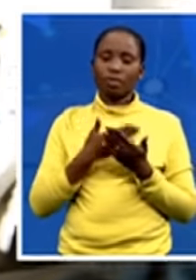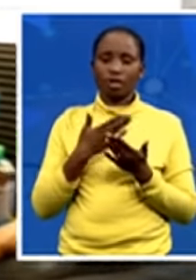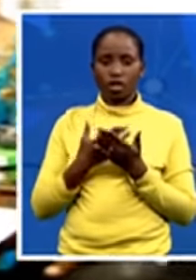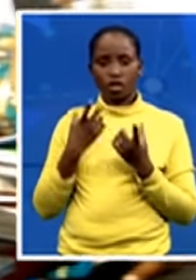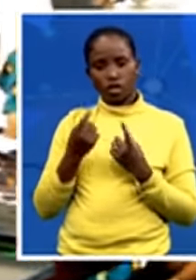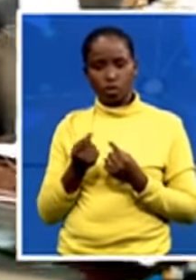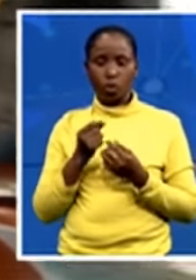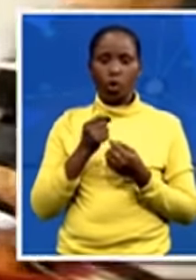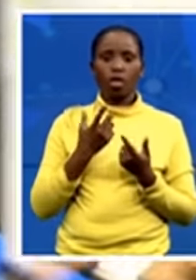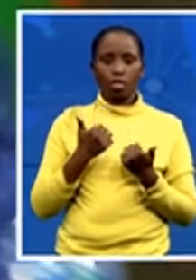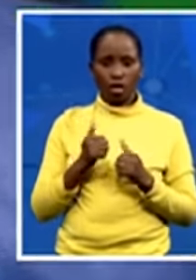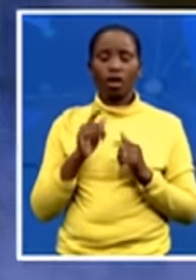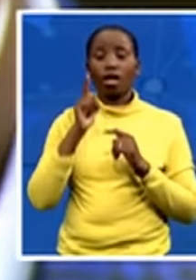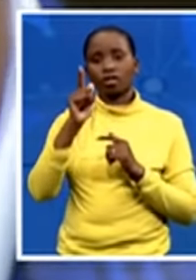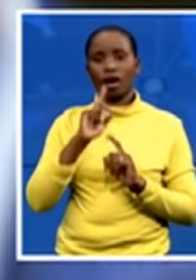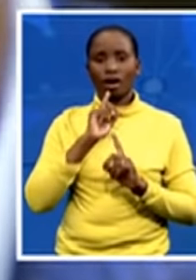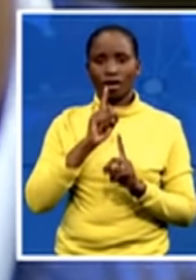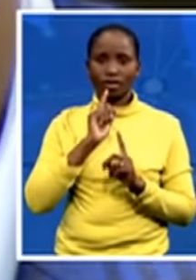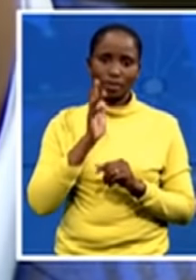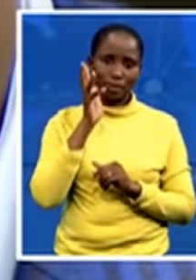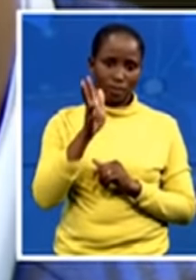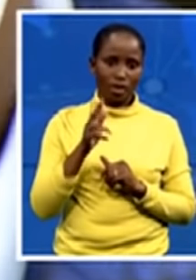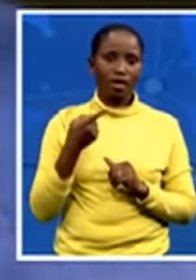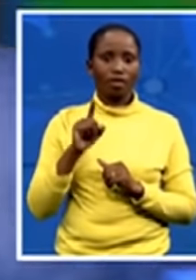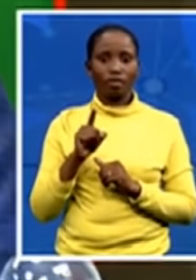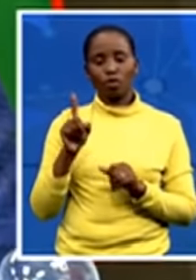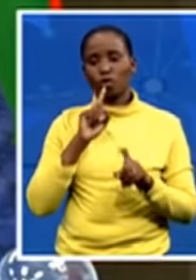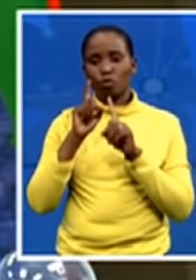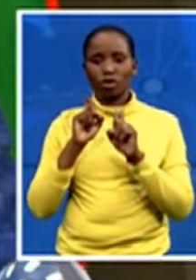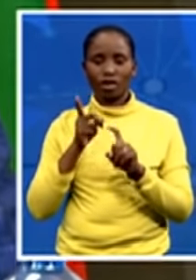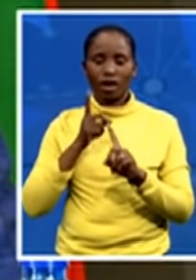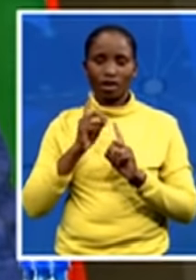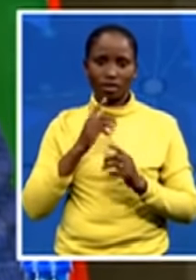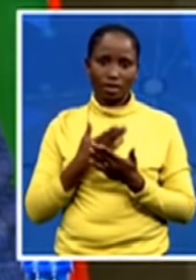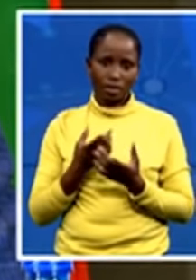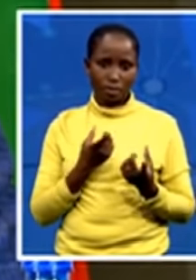then as part of the Q&A for the MEC to elaborate on some of the issues.